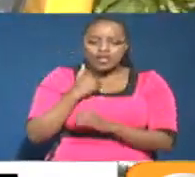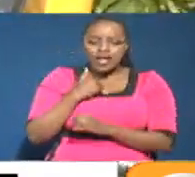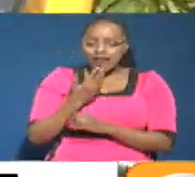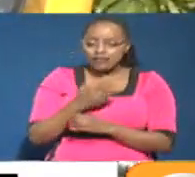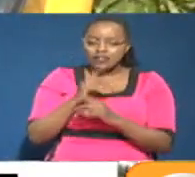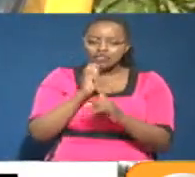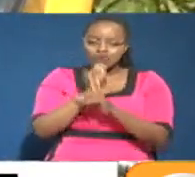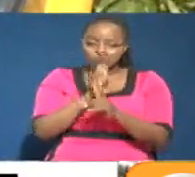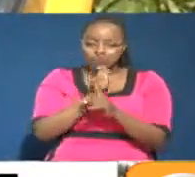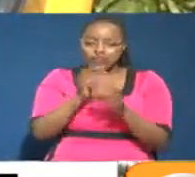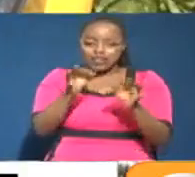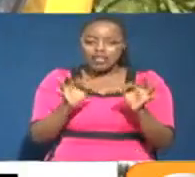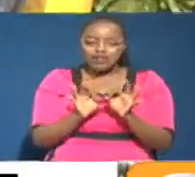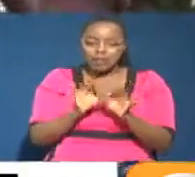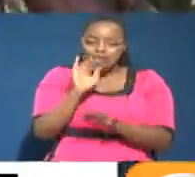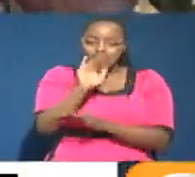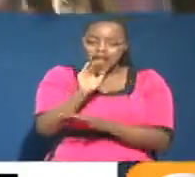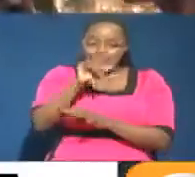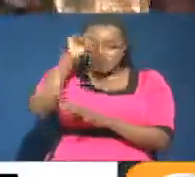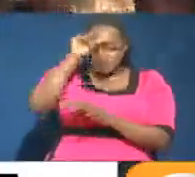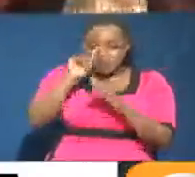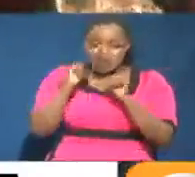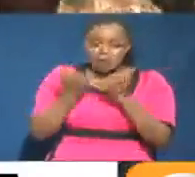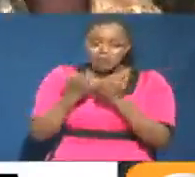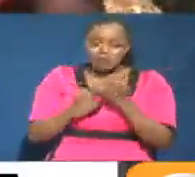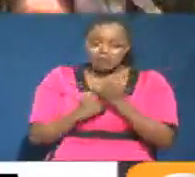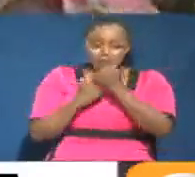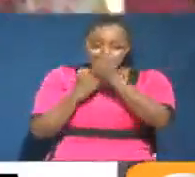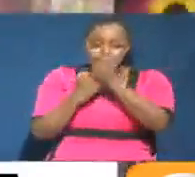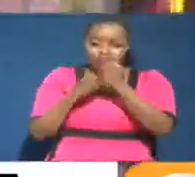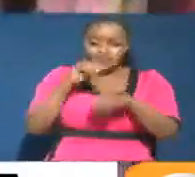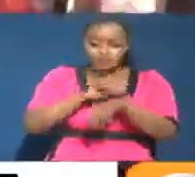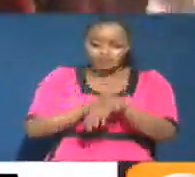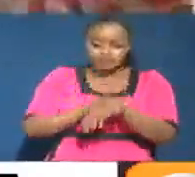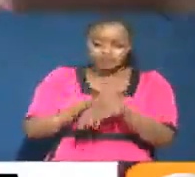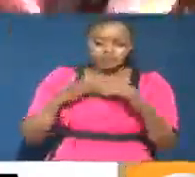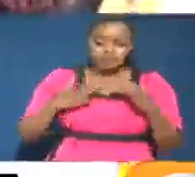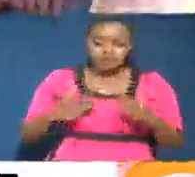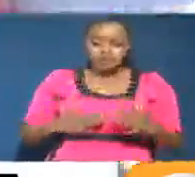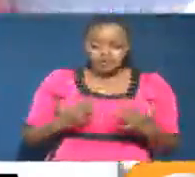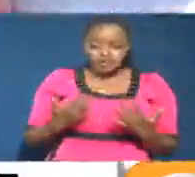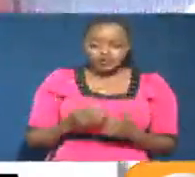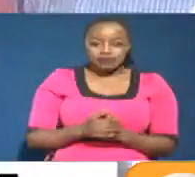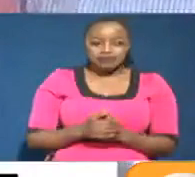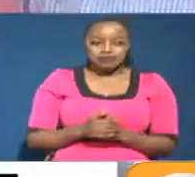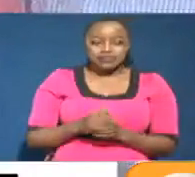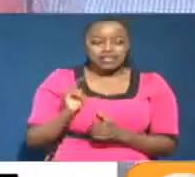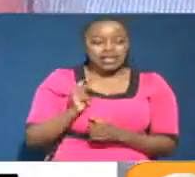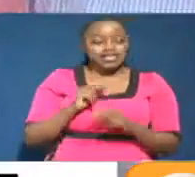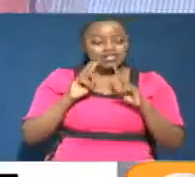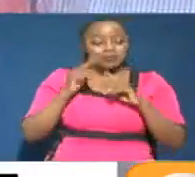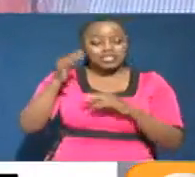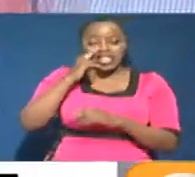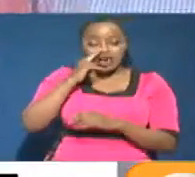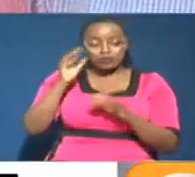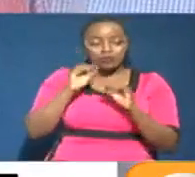equipment, even as the family called on the relevant government agencies to assist in retrieving the remains of their kin. Juu hatuna amani mpaka majumbani,